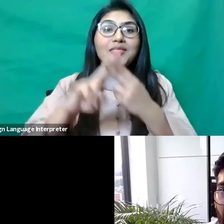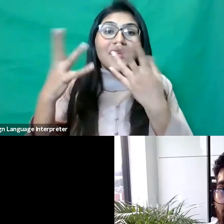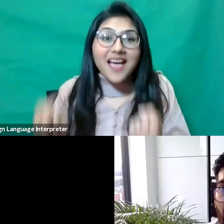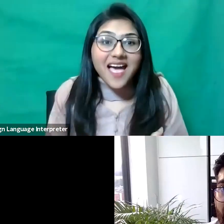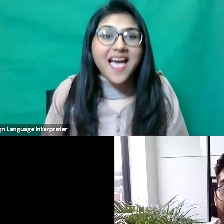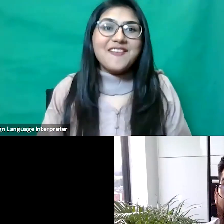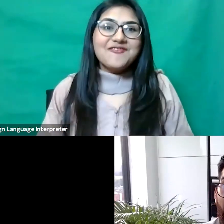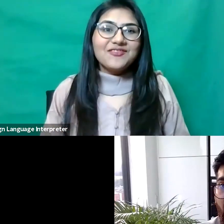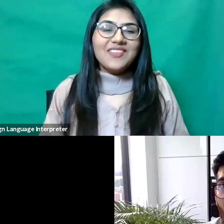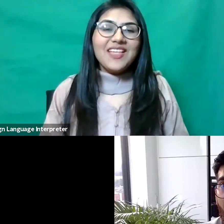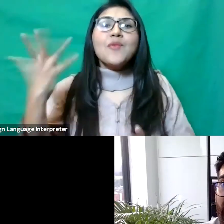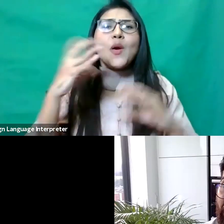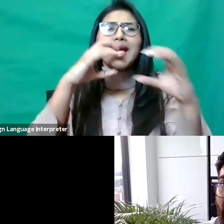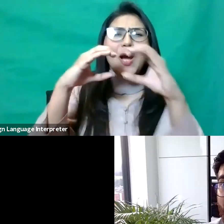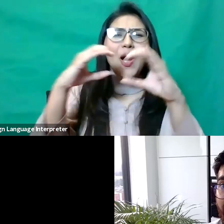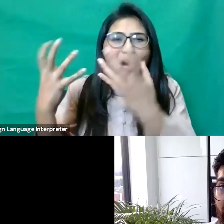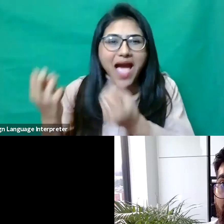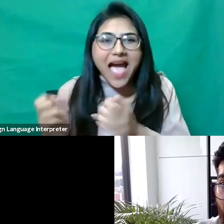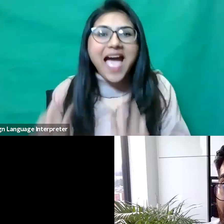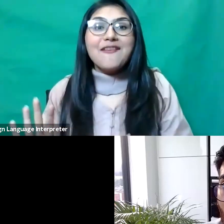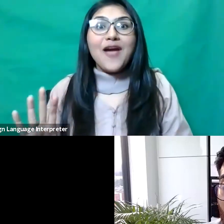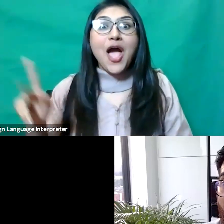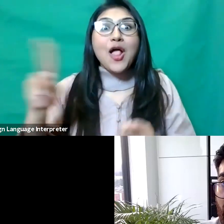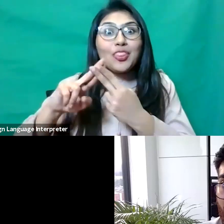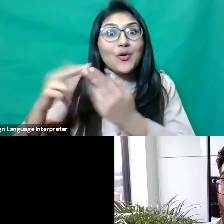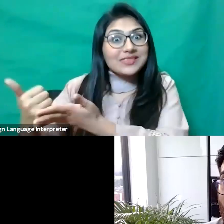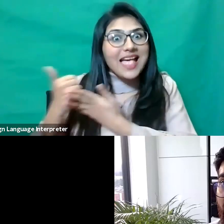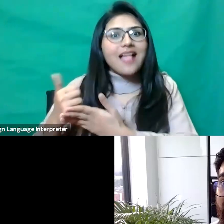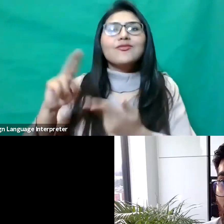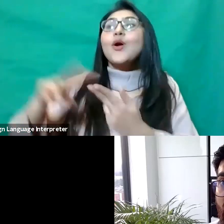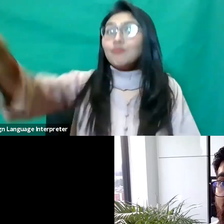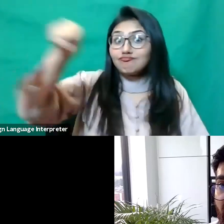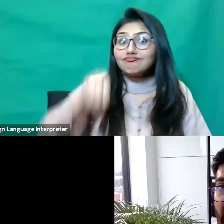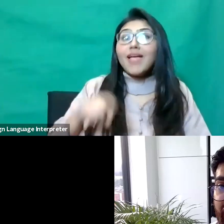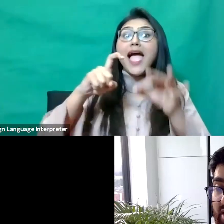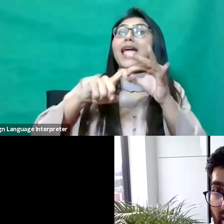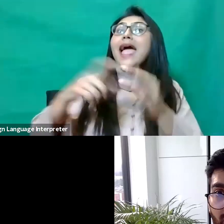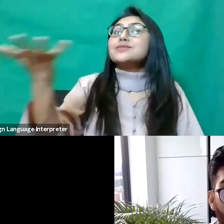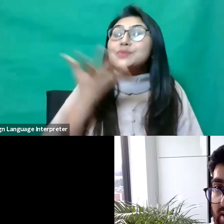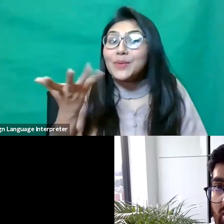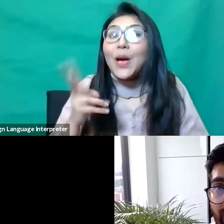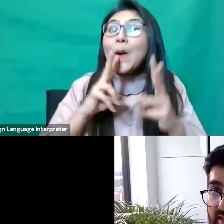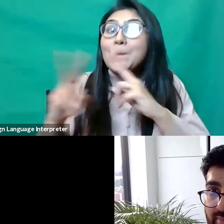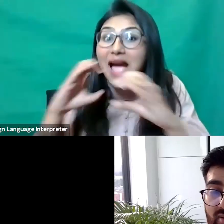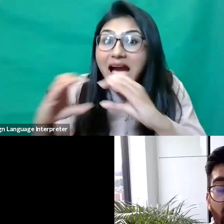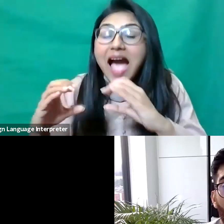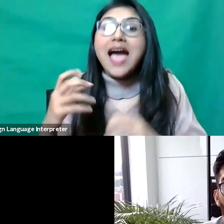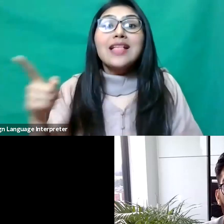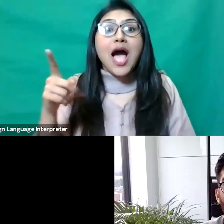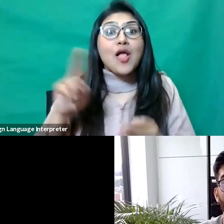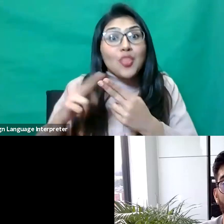we have a good conversation, they try to get me to get involved, to understand what's the conversation about, what's the topic is